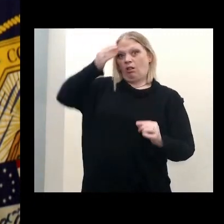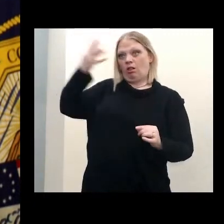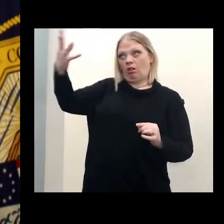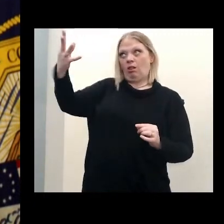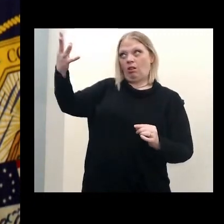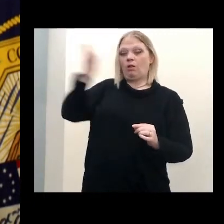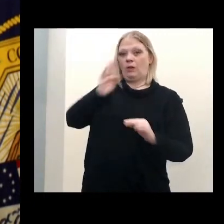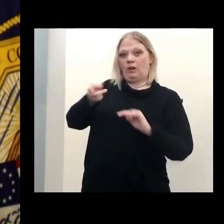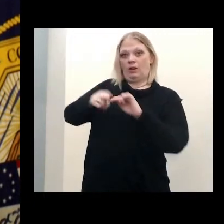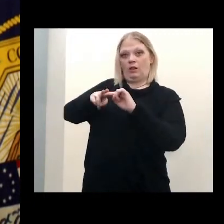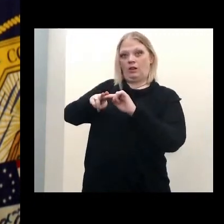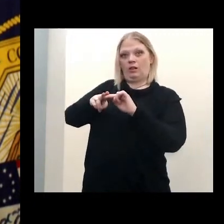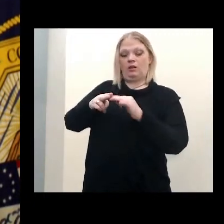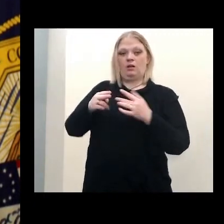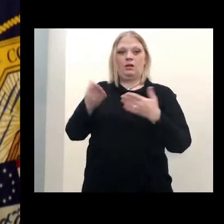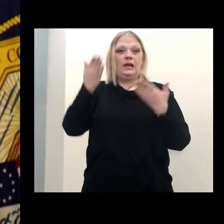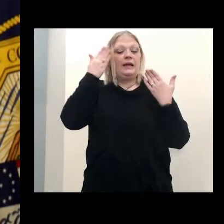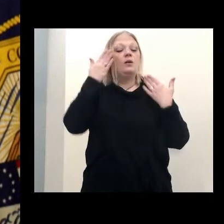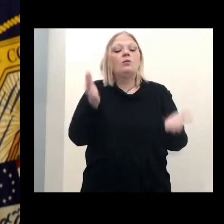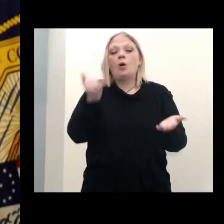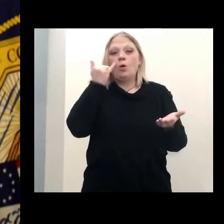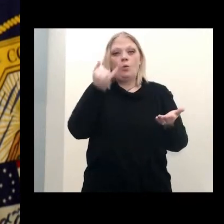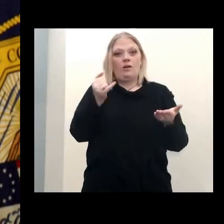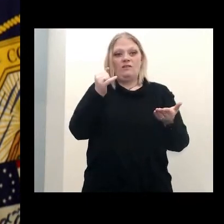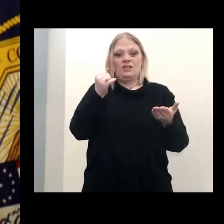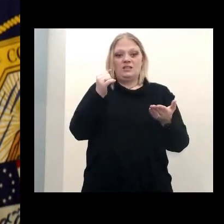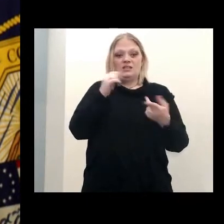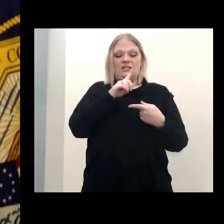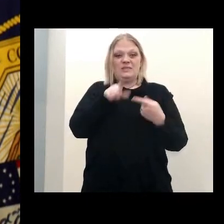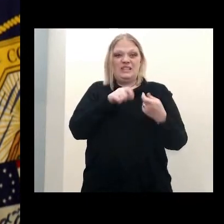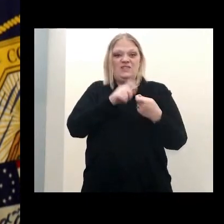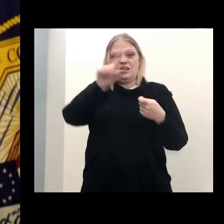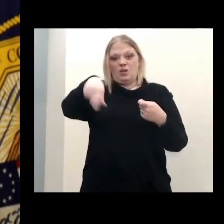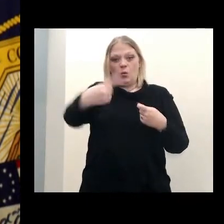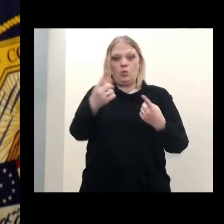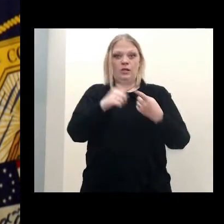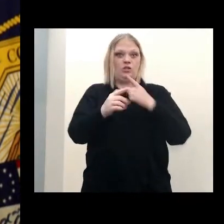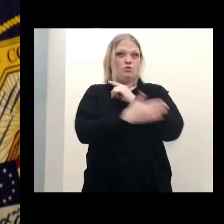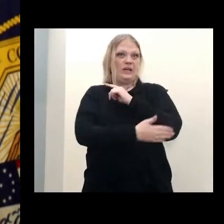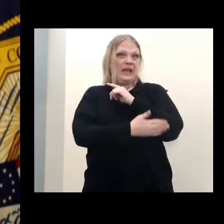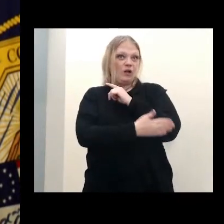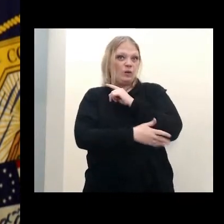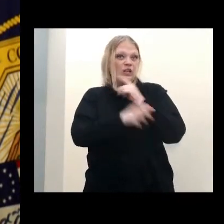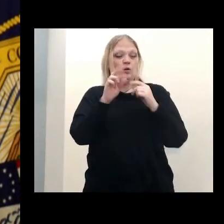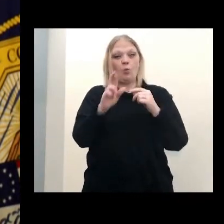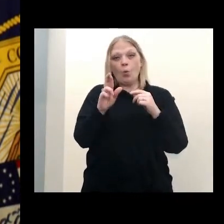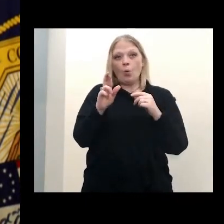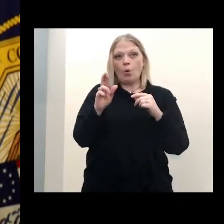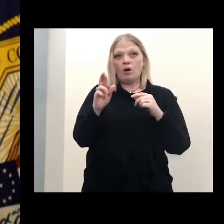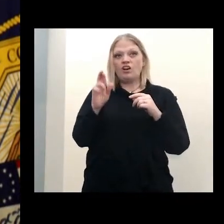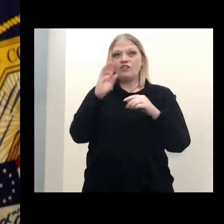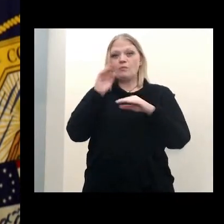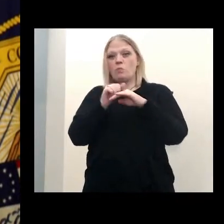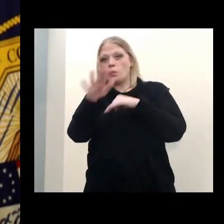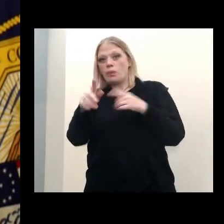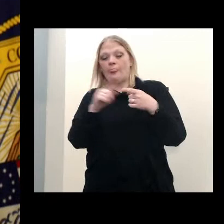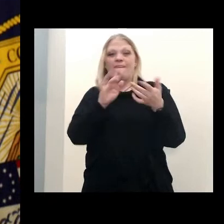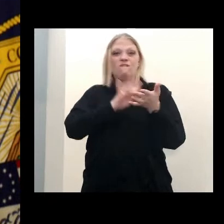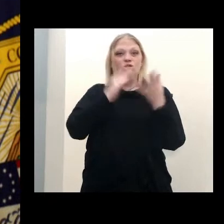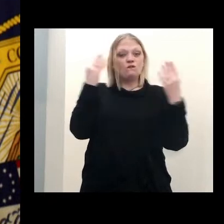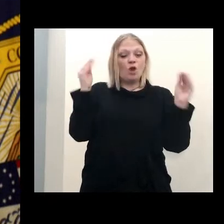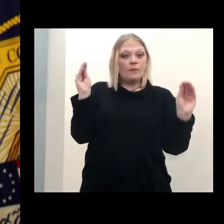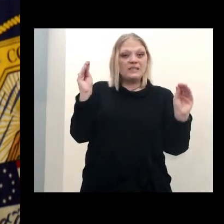don't know if those are going solely to the county or if they will be going to